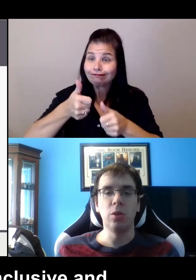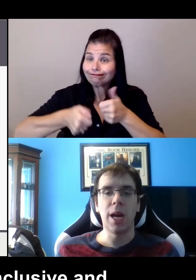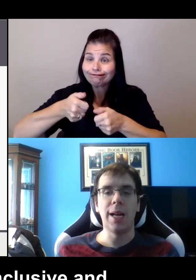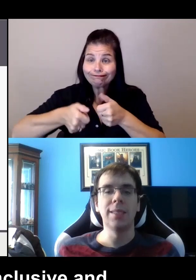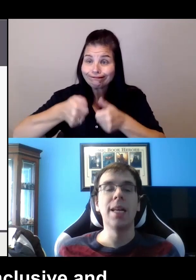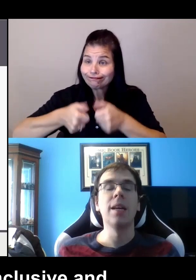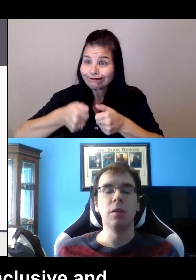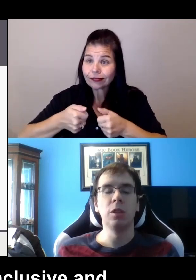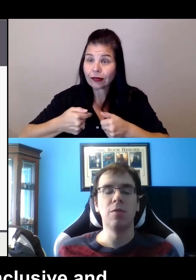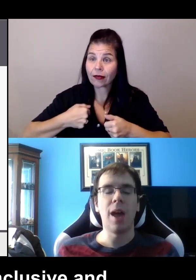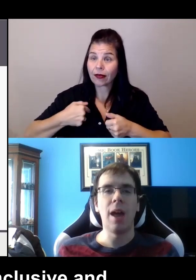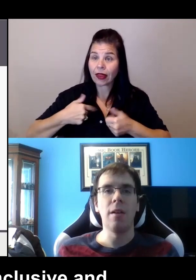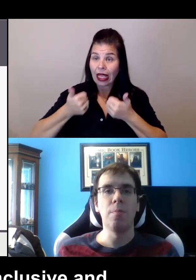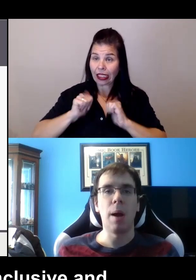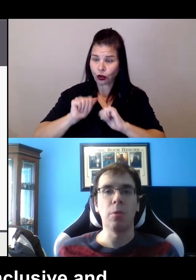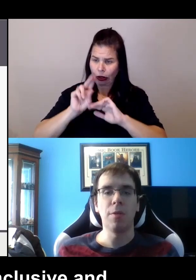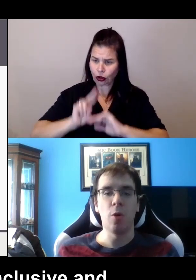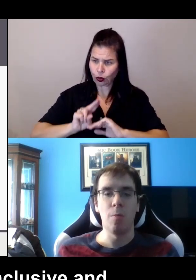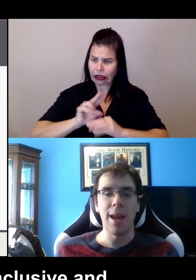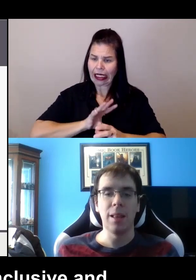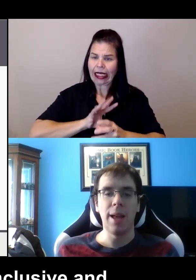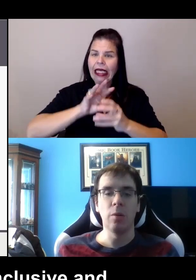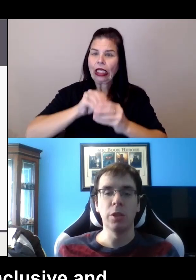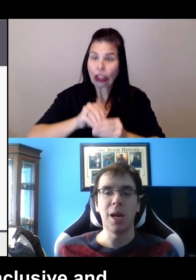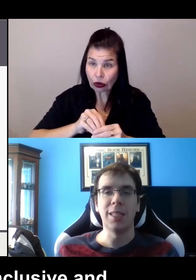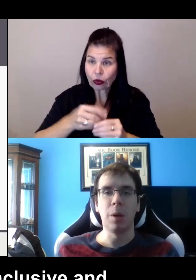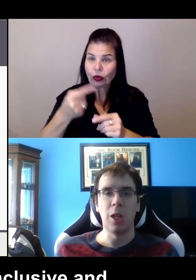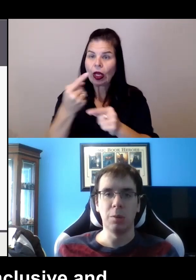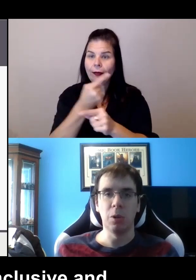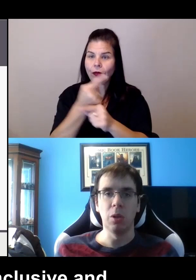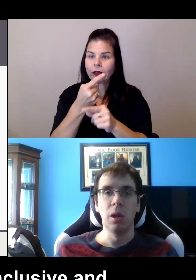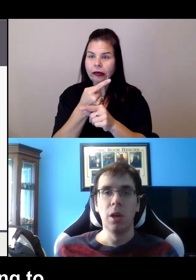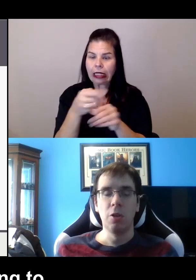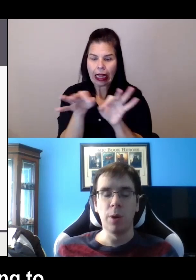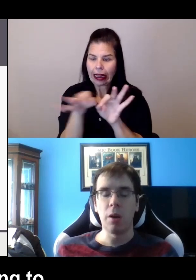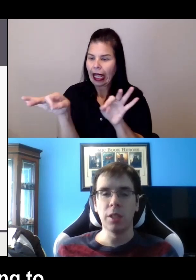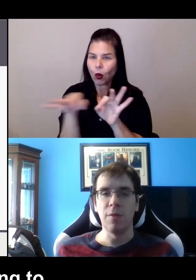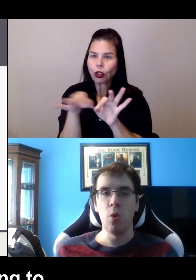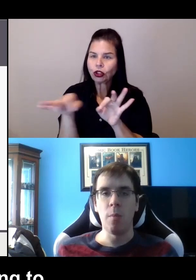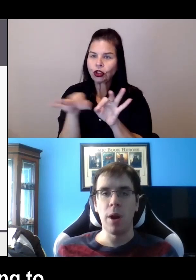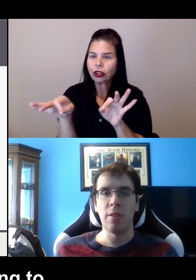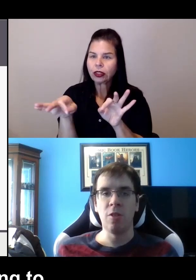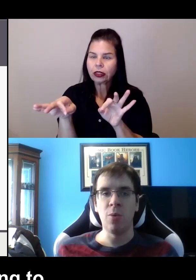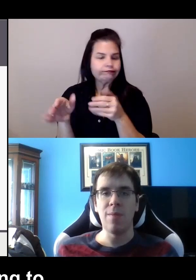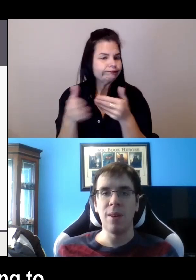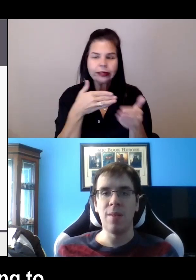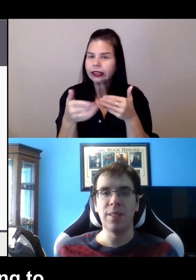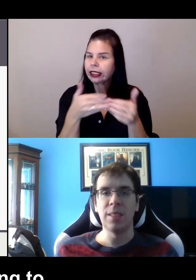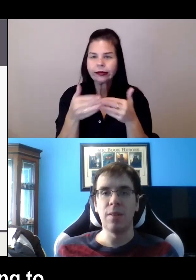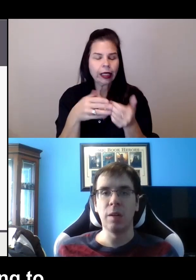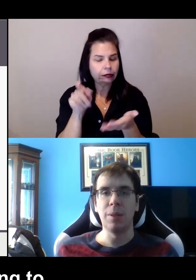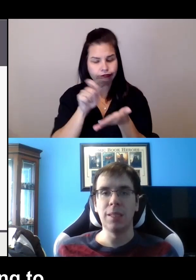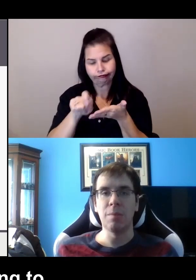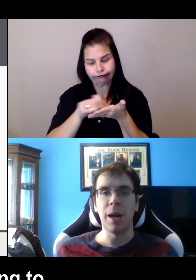to use as an inclusive and properly formatted language as possible, regardless of who I'm writing to, even